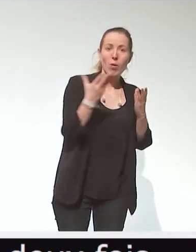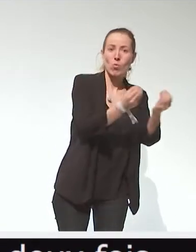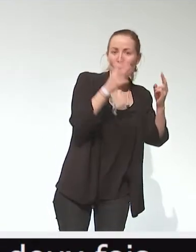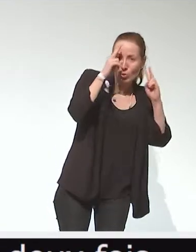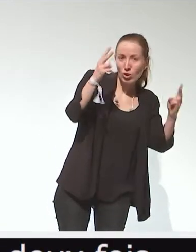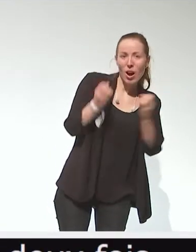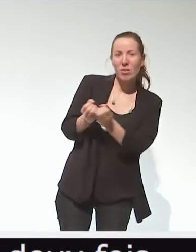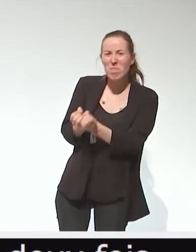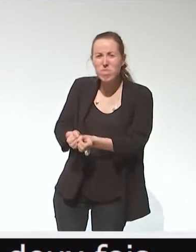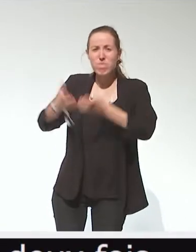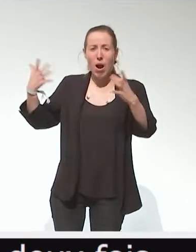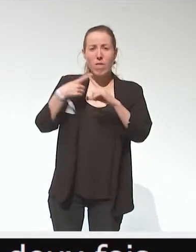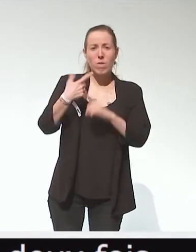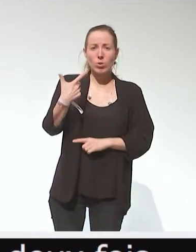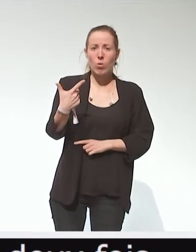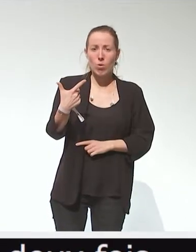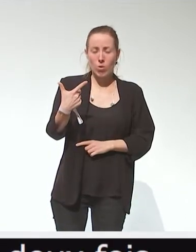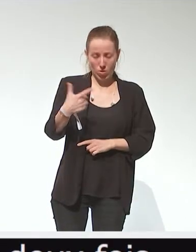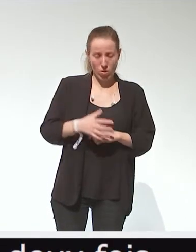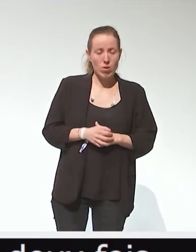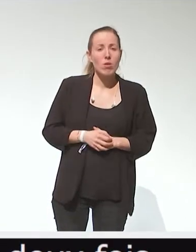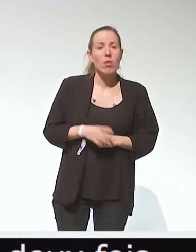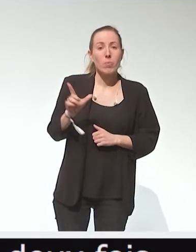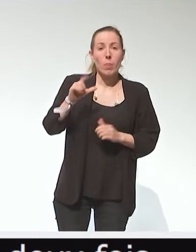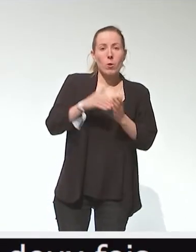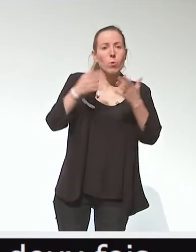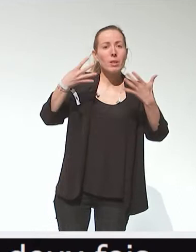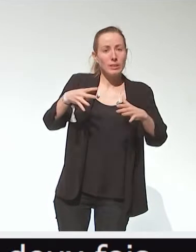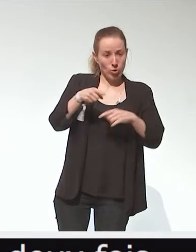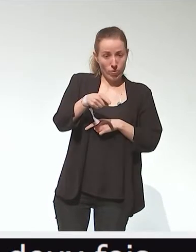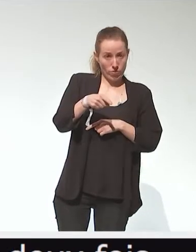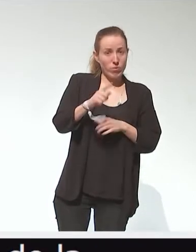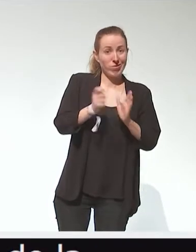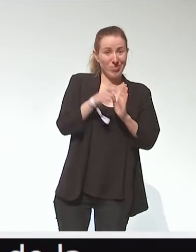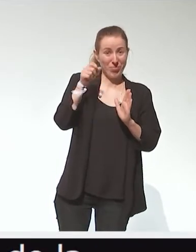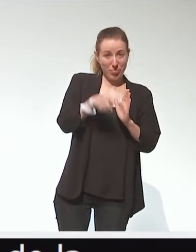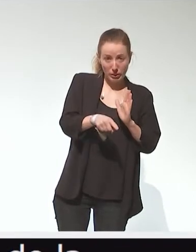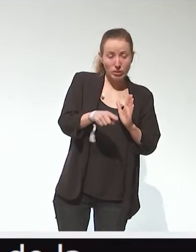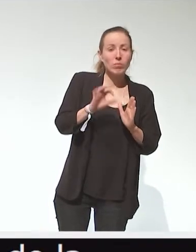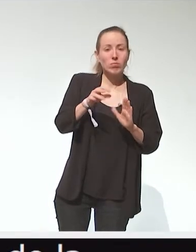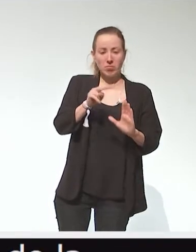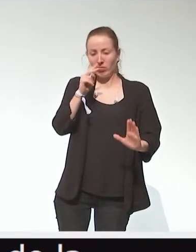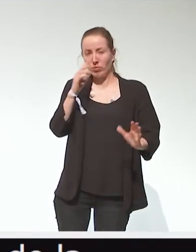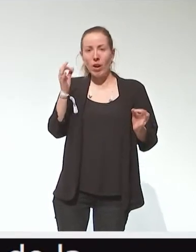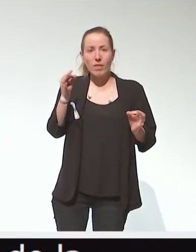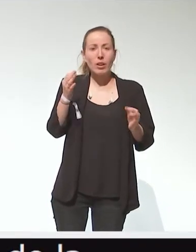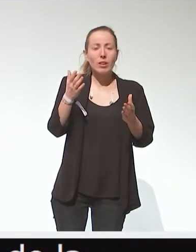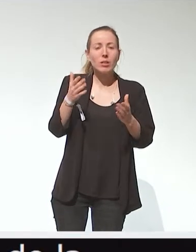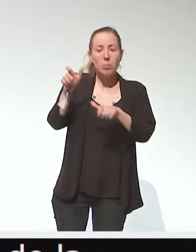have twice as much unemployment as the rest of the active population in France. In